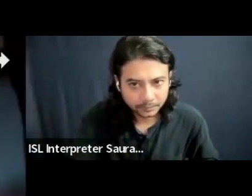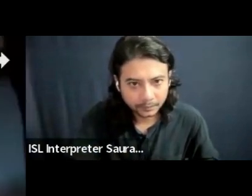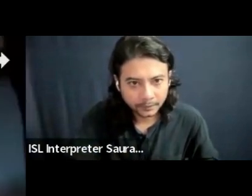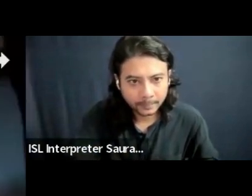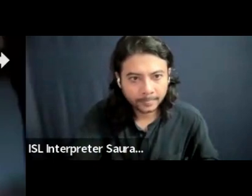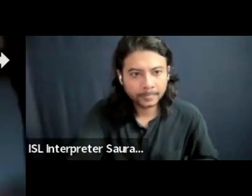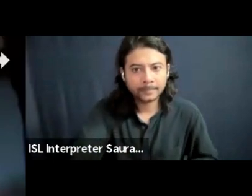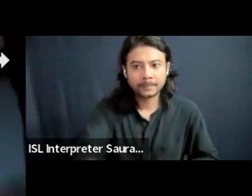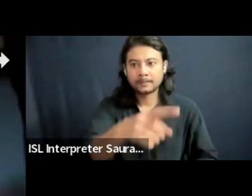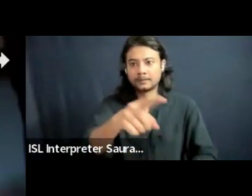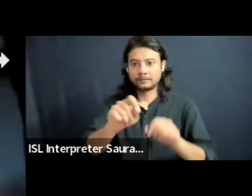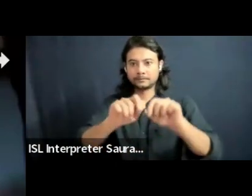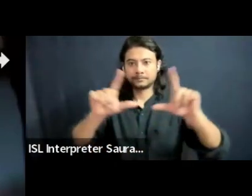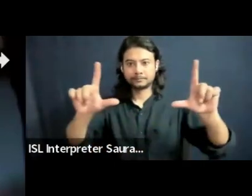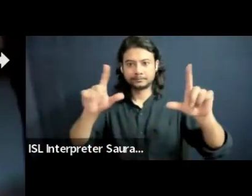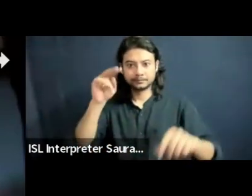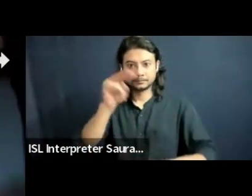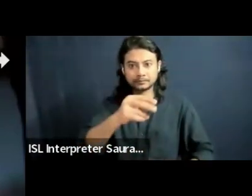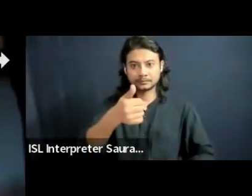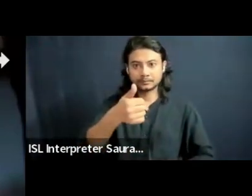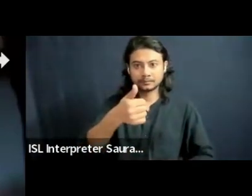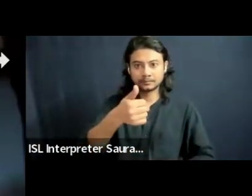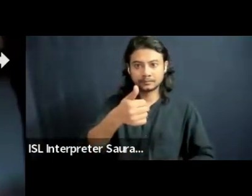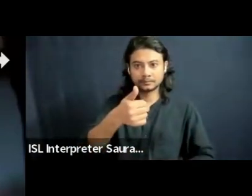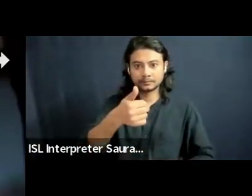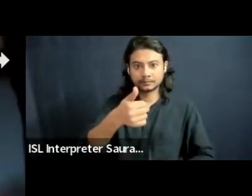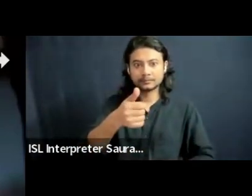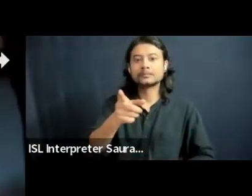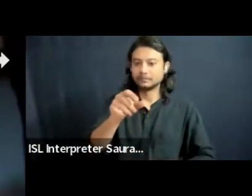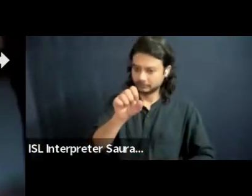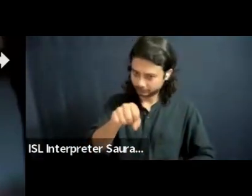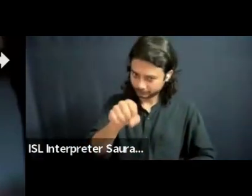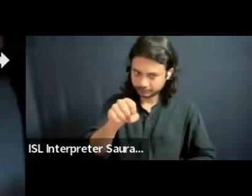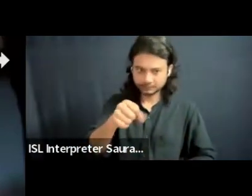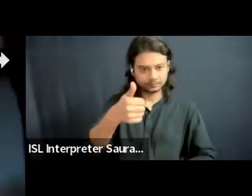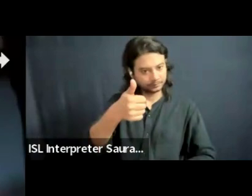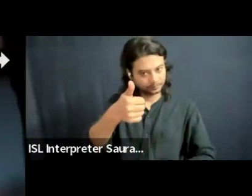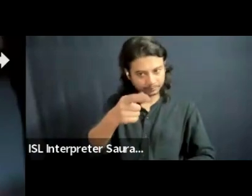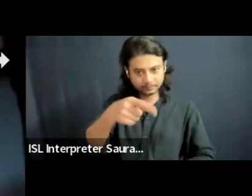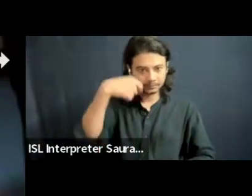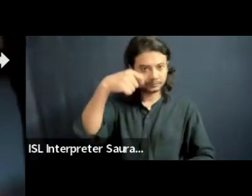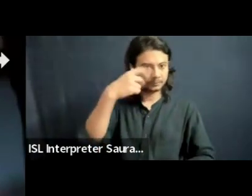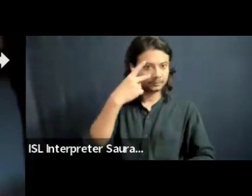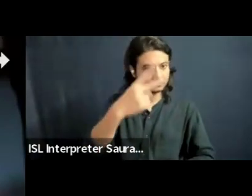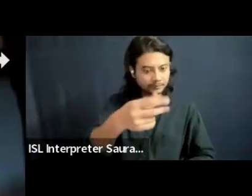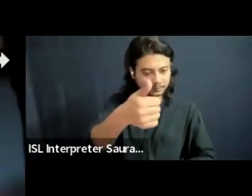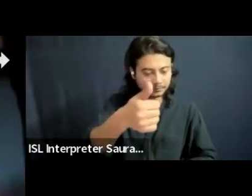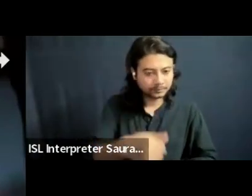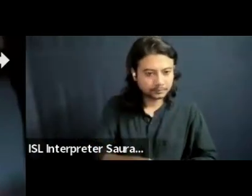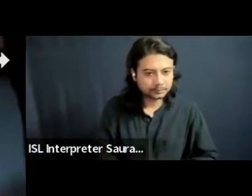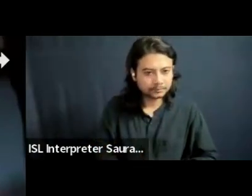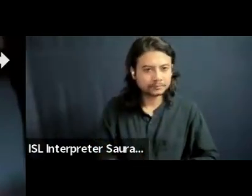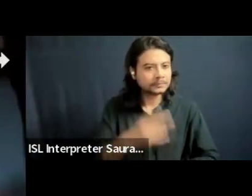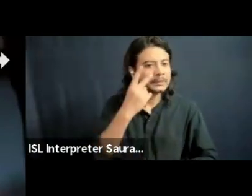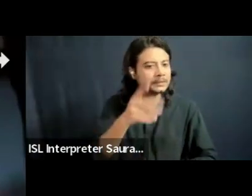Is my screen visible? Yes, your screen is visible. We can see the video now. Okay, Let's see if the sound